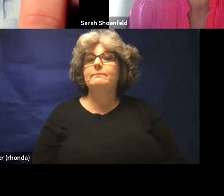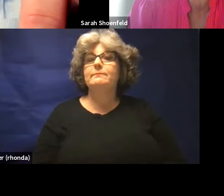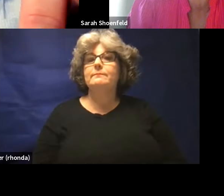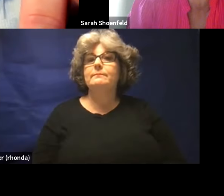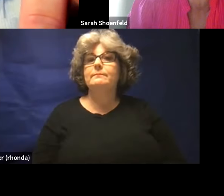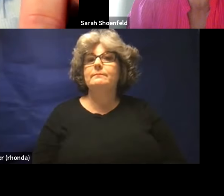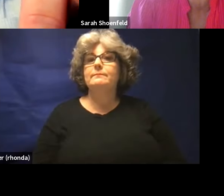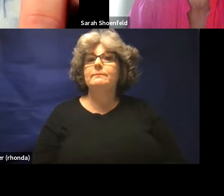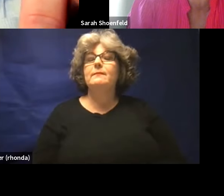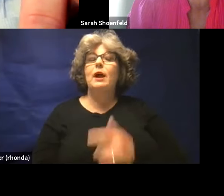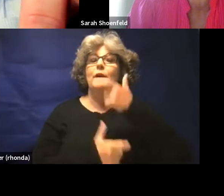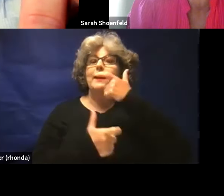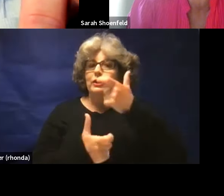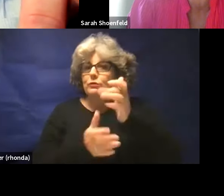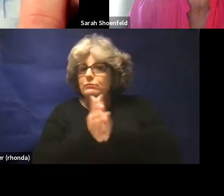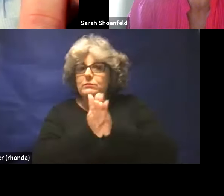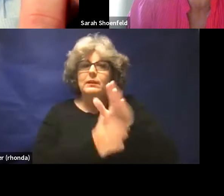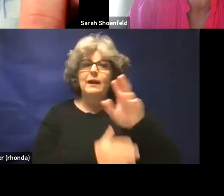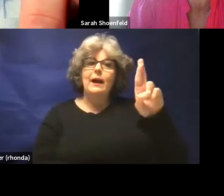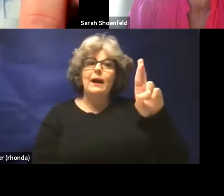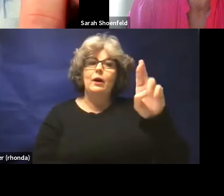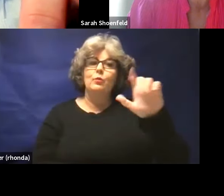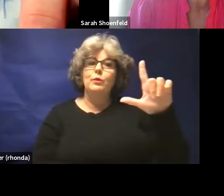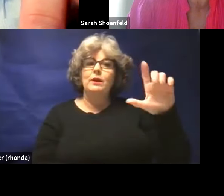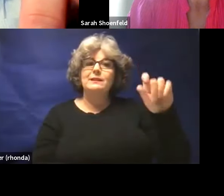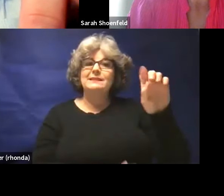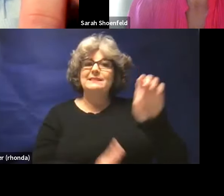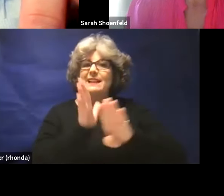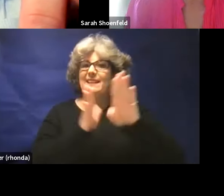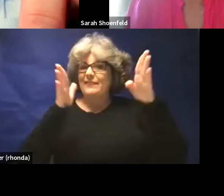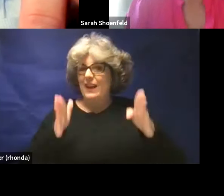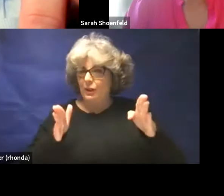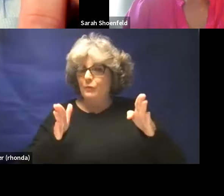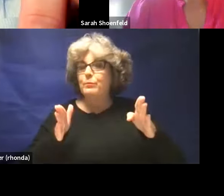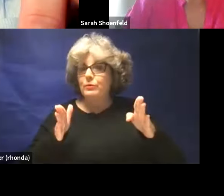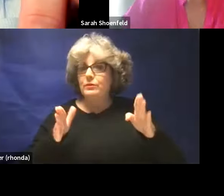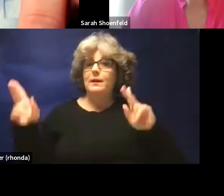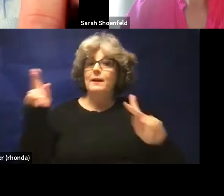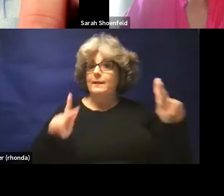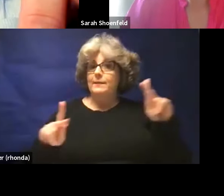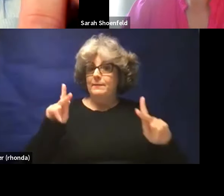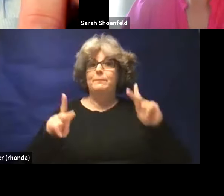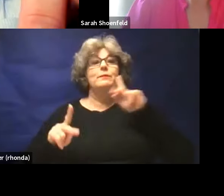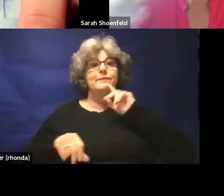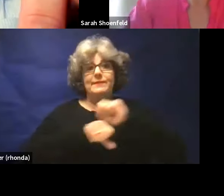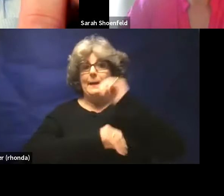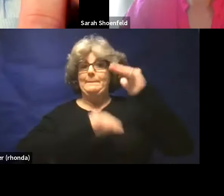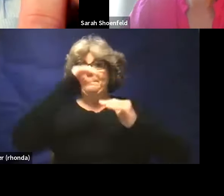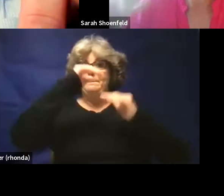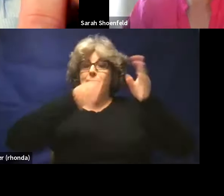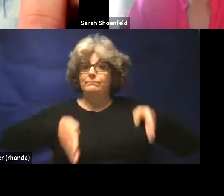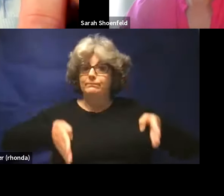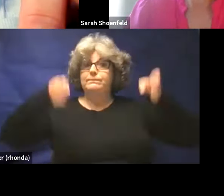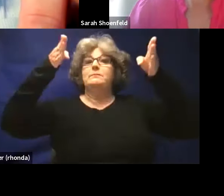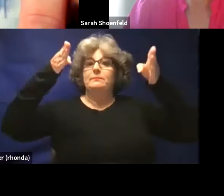our interest was sort of in looking how real estate developers, the people that actually built the neighborhood also